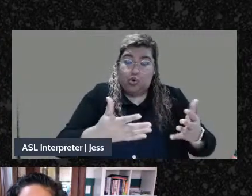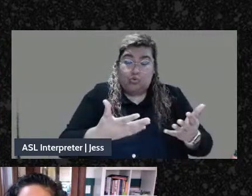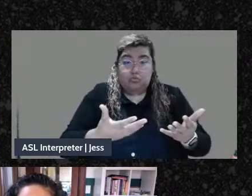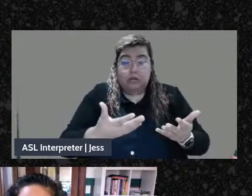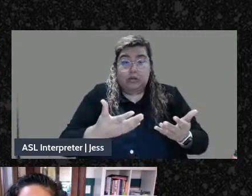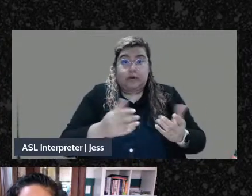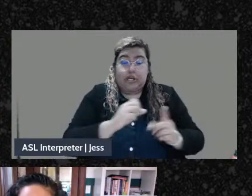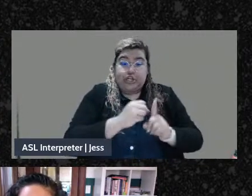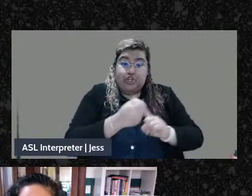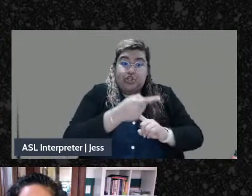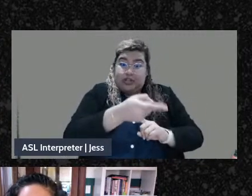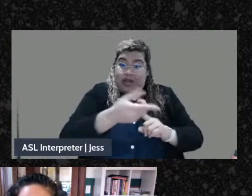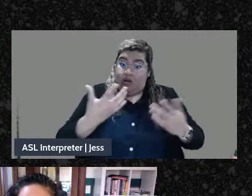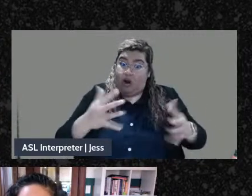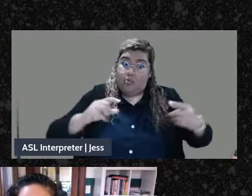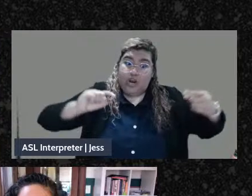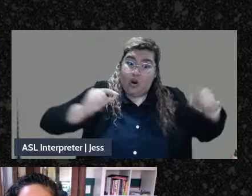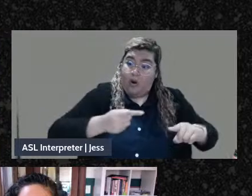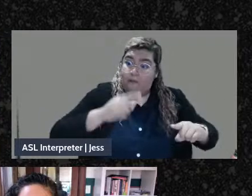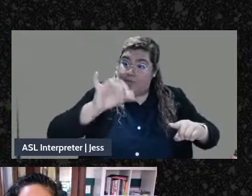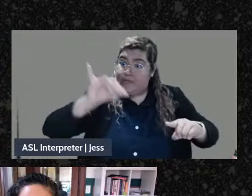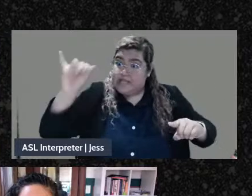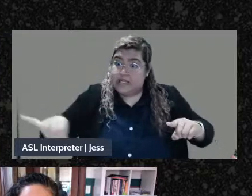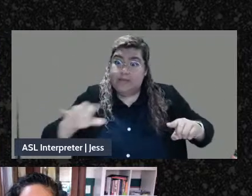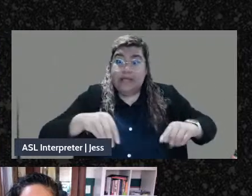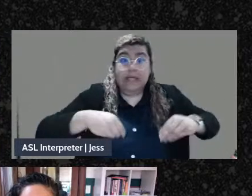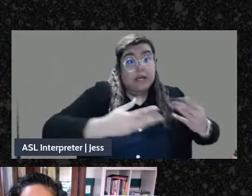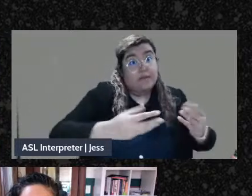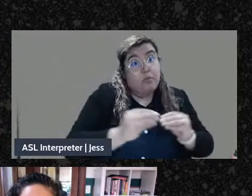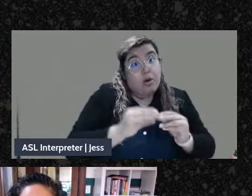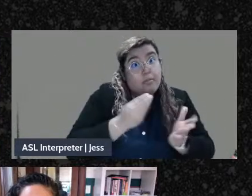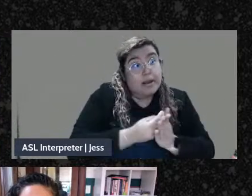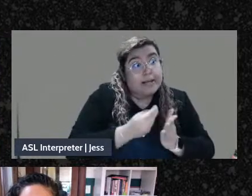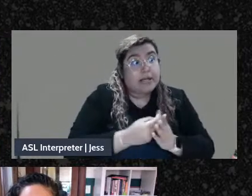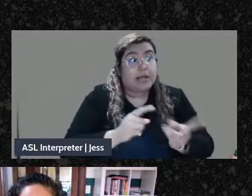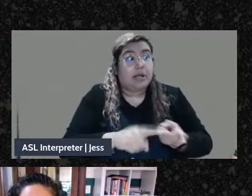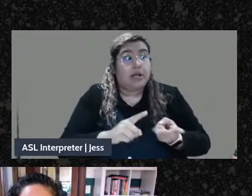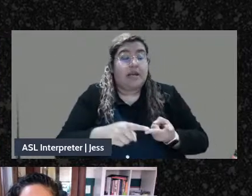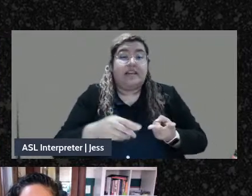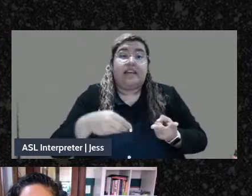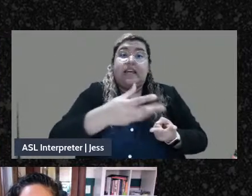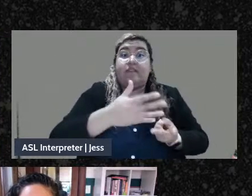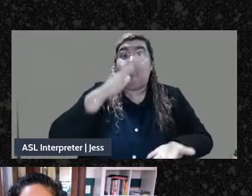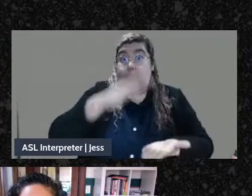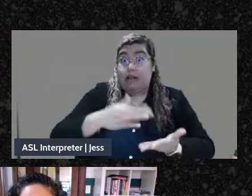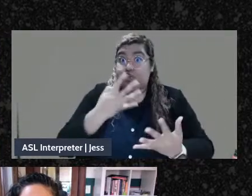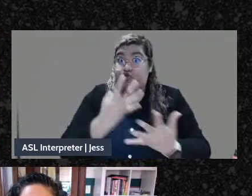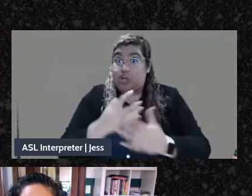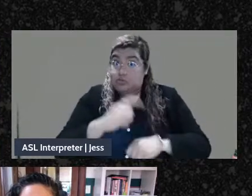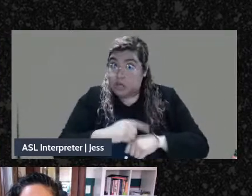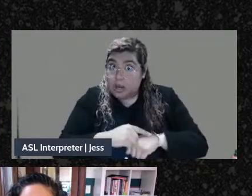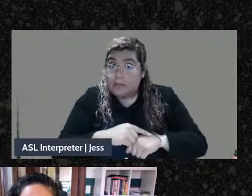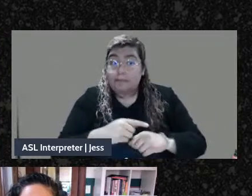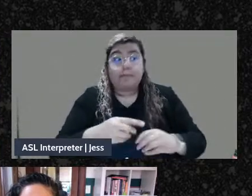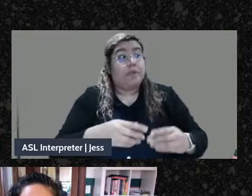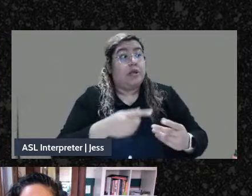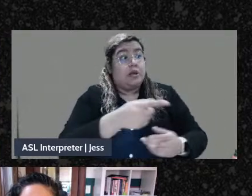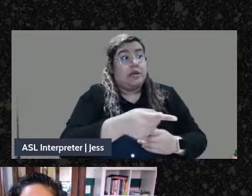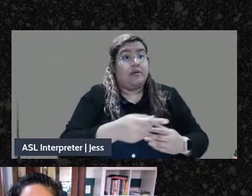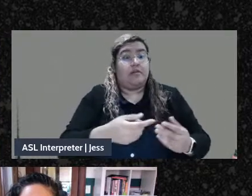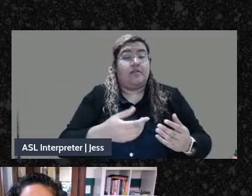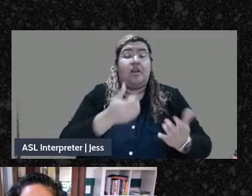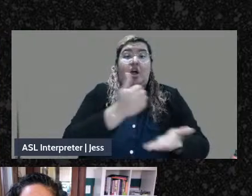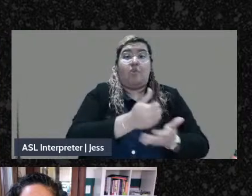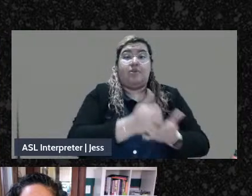being harmed by the system? Is it giving them more money? Is it giving them less jail time? Is it getting them out from under the taser,